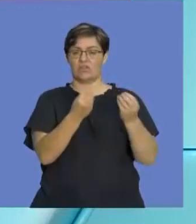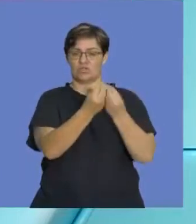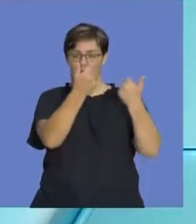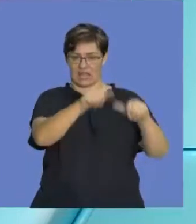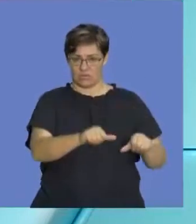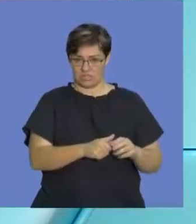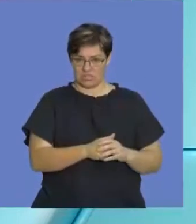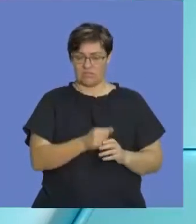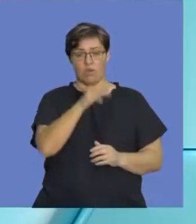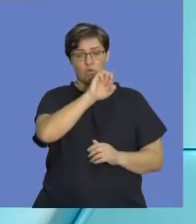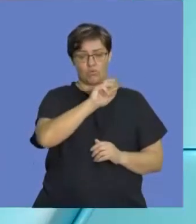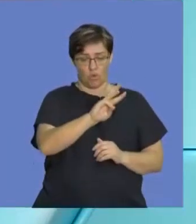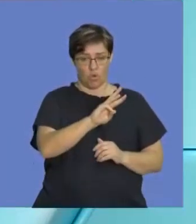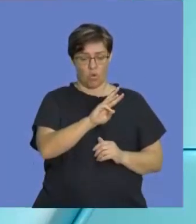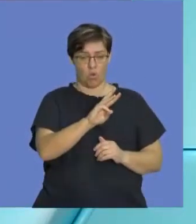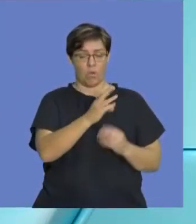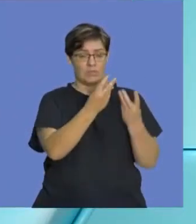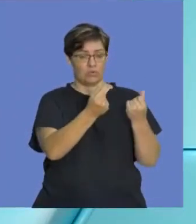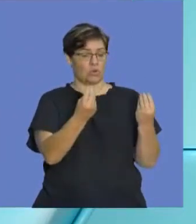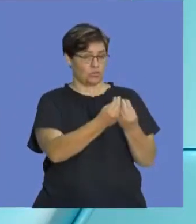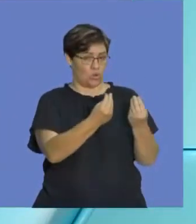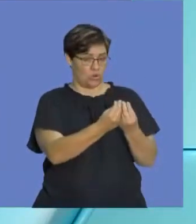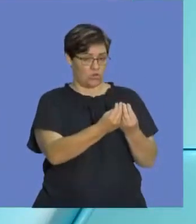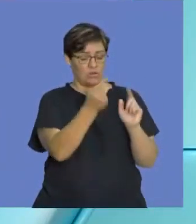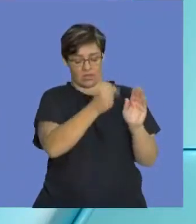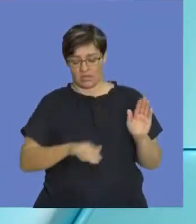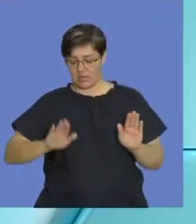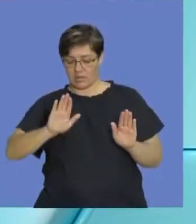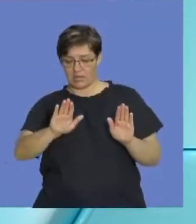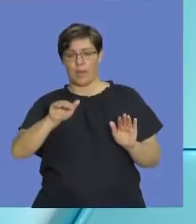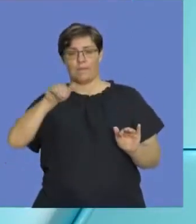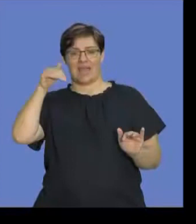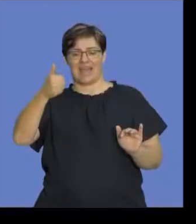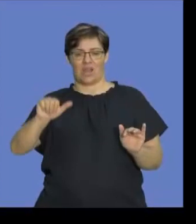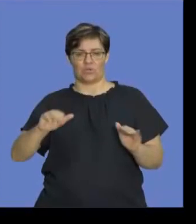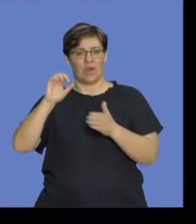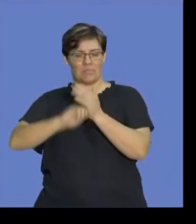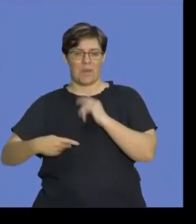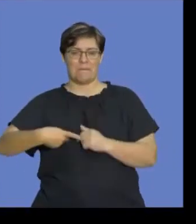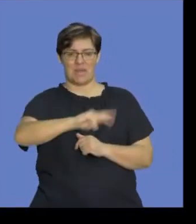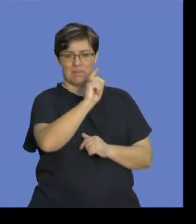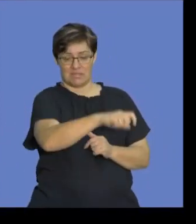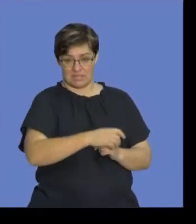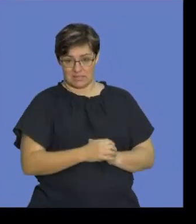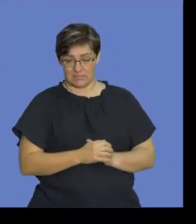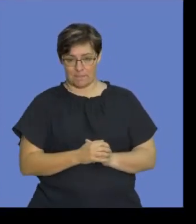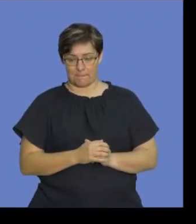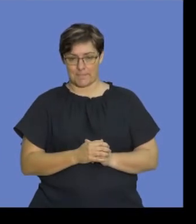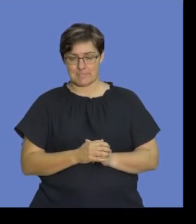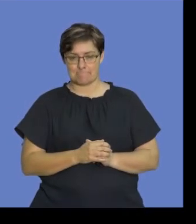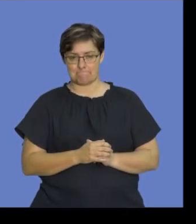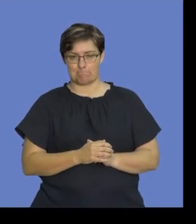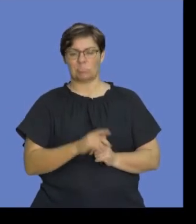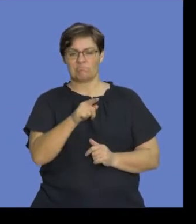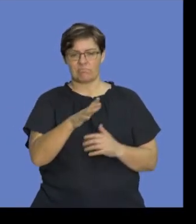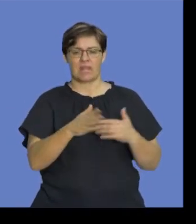stock account, namely raw material stock, and a credit to your bank account. So this here is then the